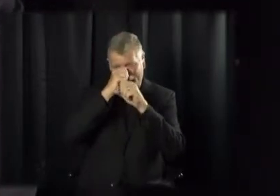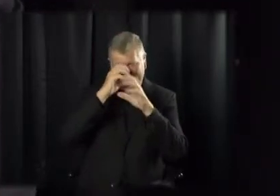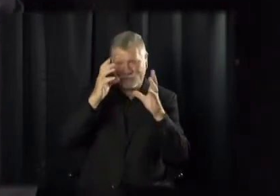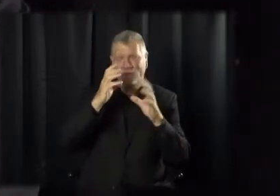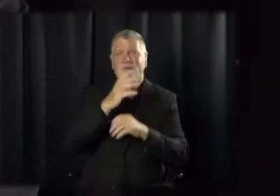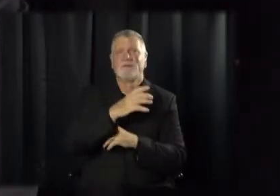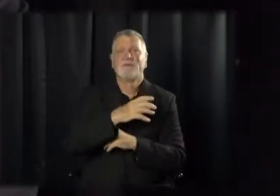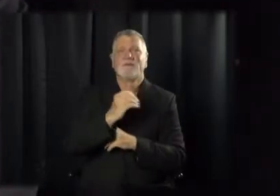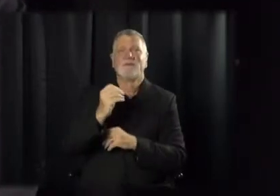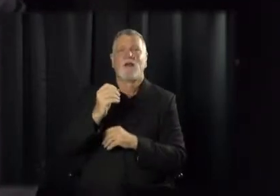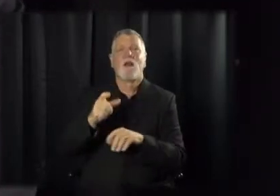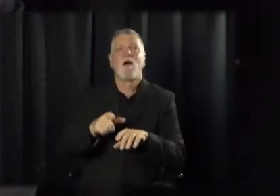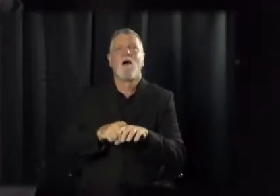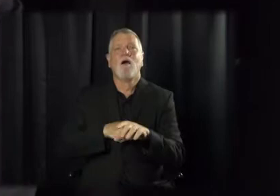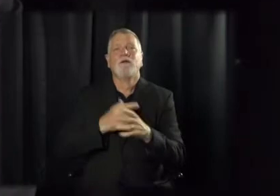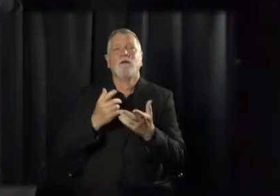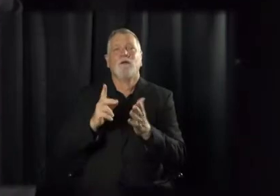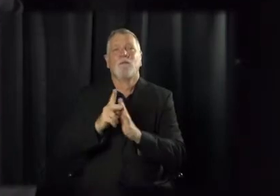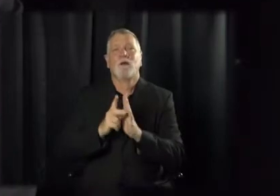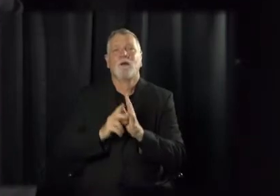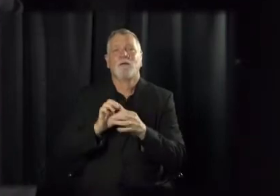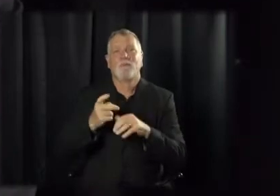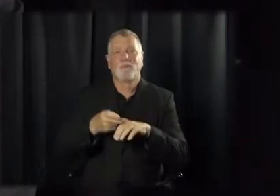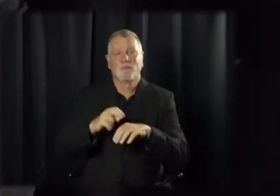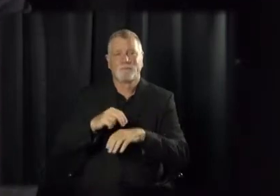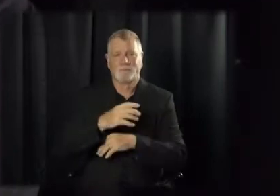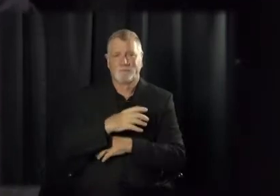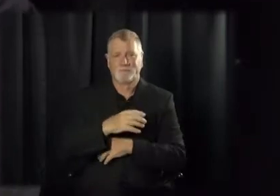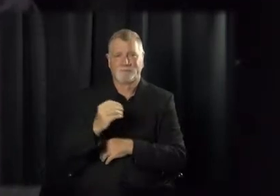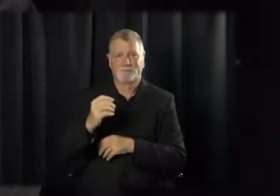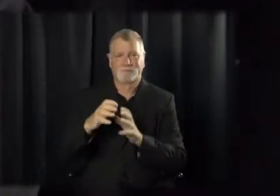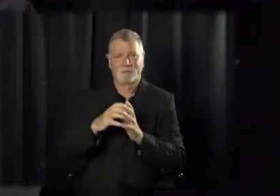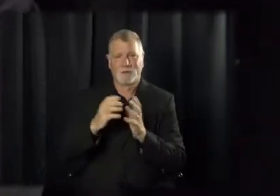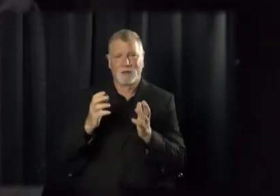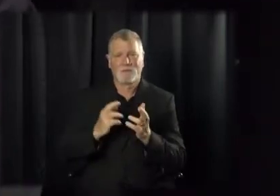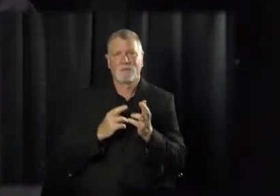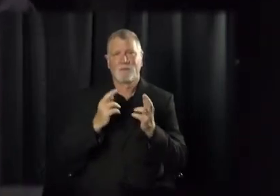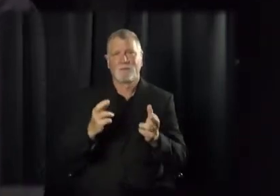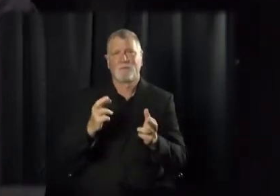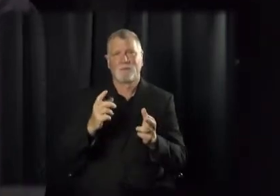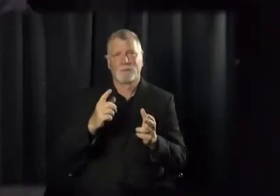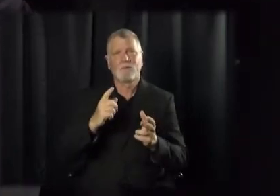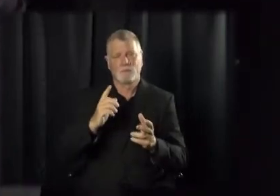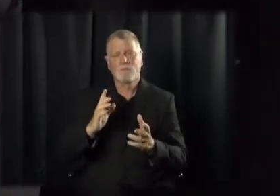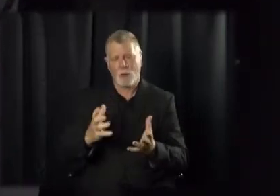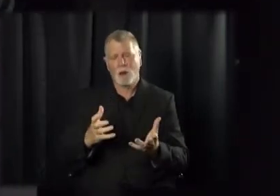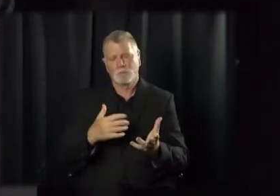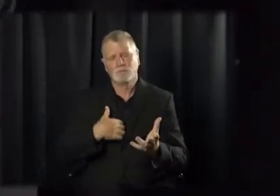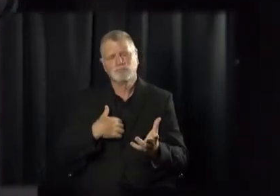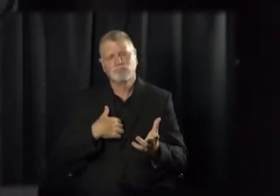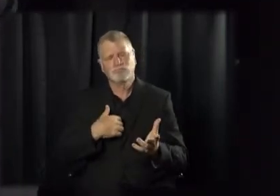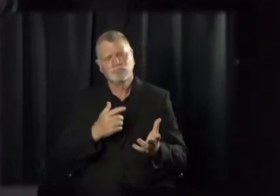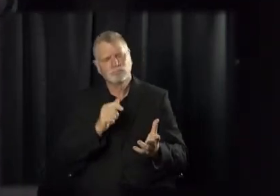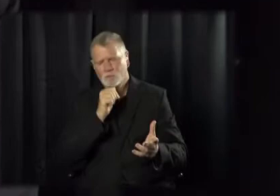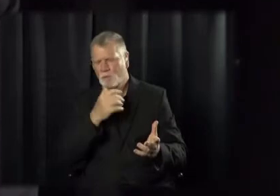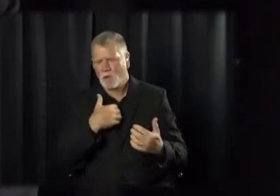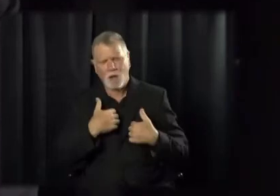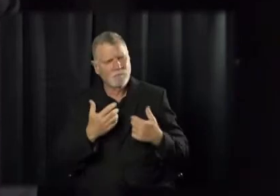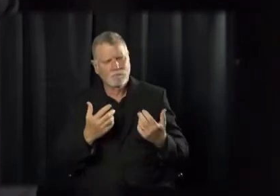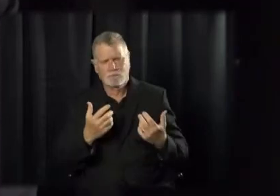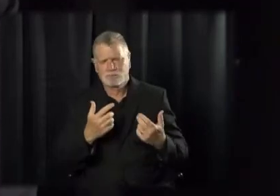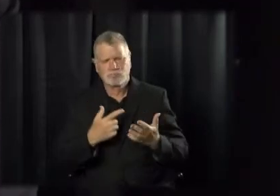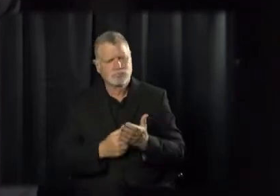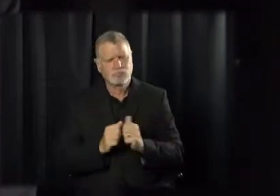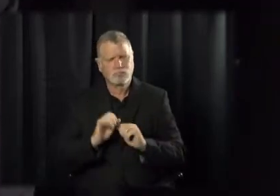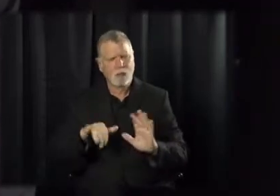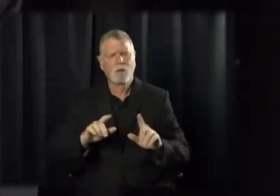of long-standing policy of the government of Puerto Rico. A lot of the recommendations are well taken, and I don't quarrel